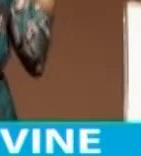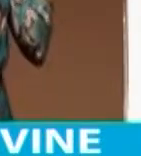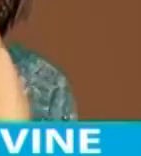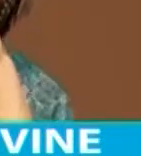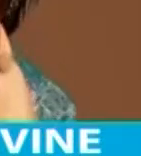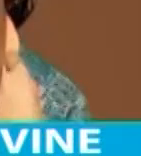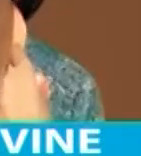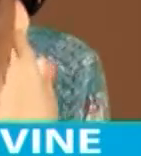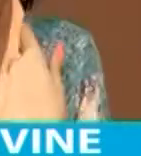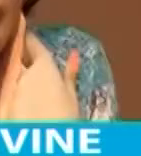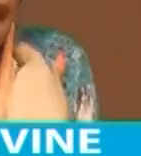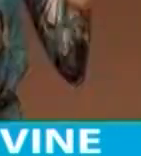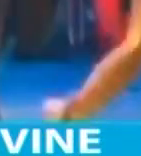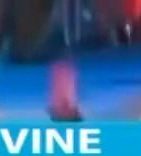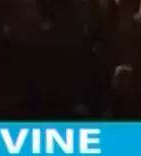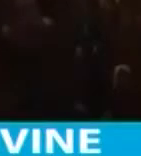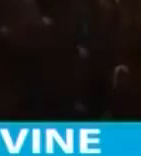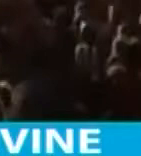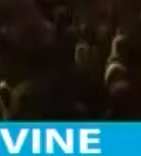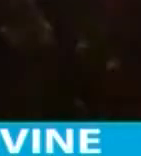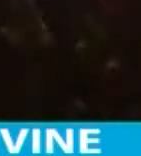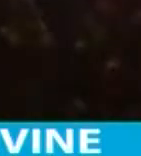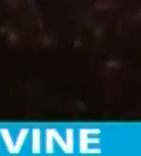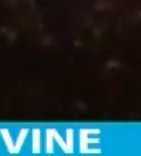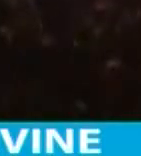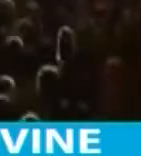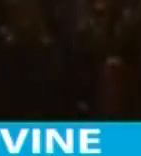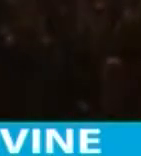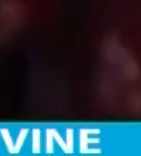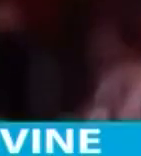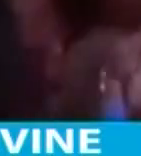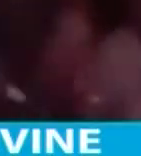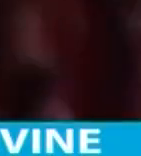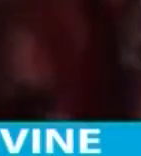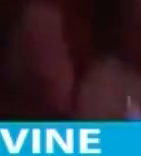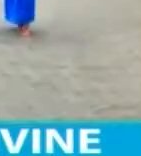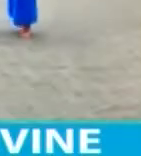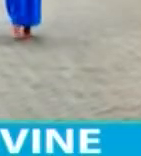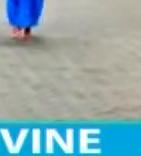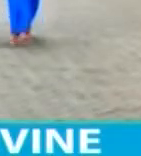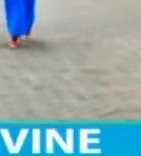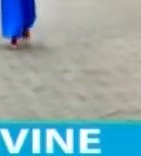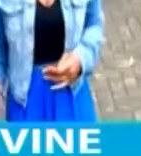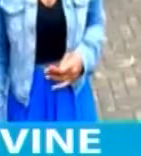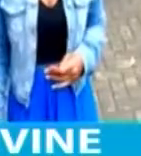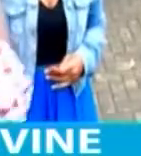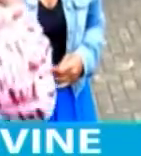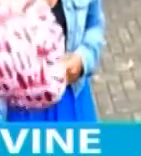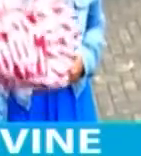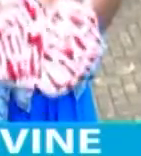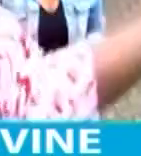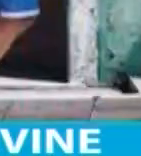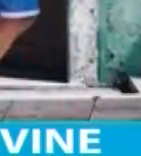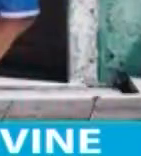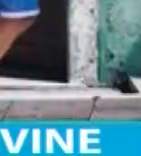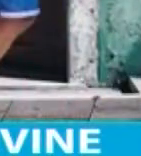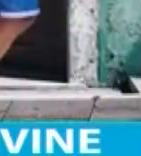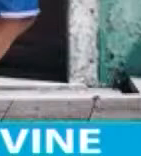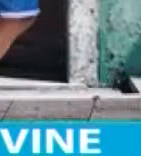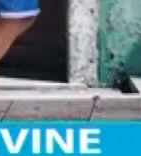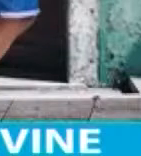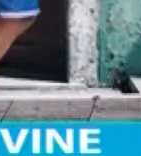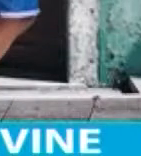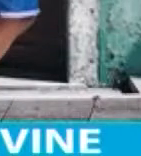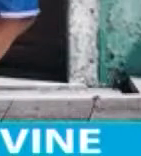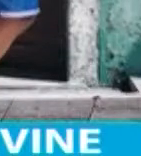dera. Kumbe, little did people know, she had another outfit, Yakuwa Desa. The tallest model in Sub-Sahara Africa